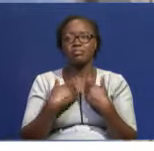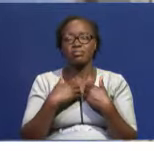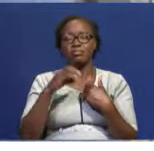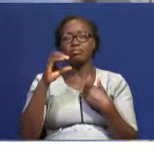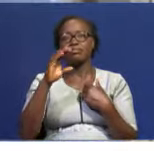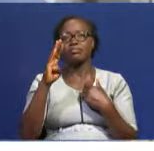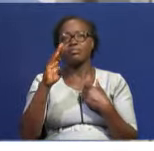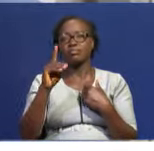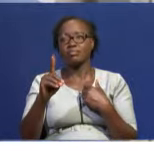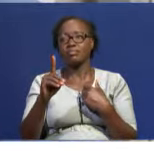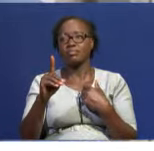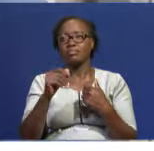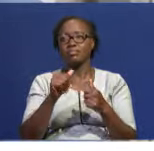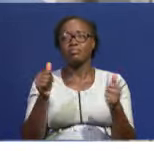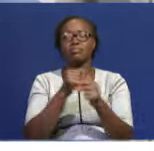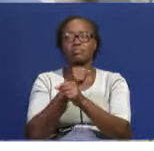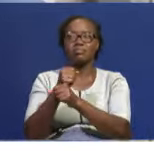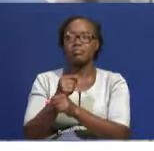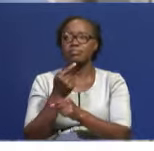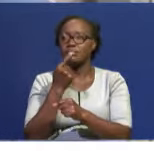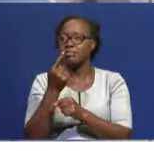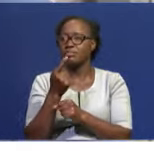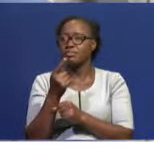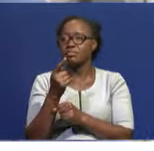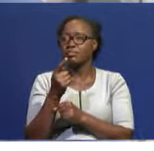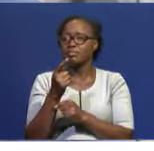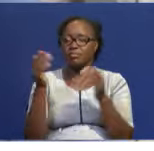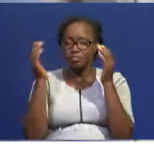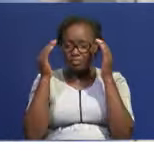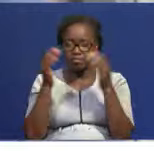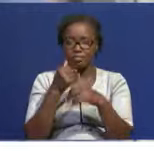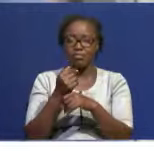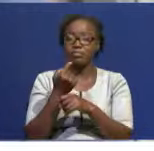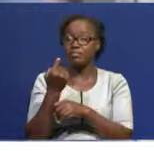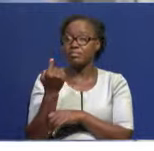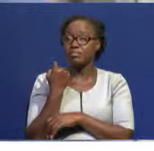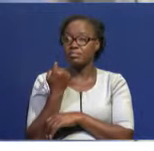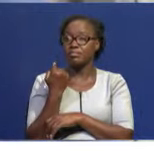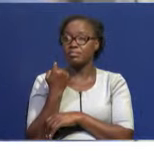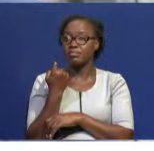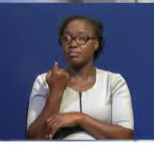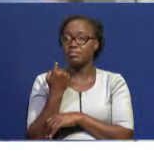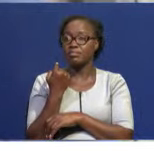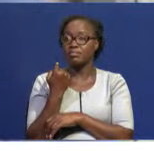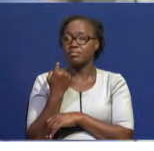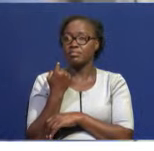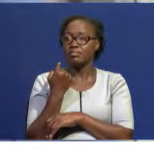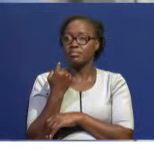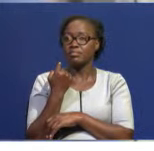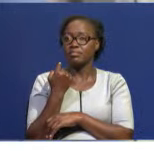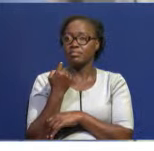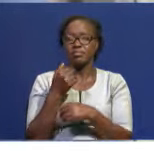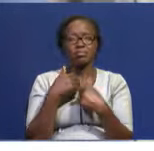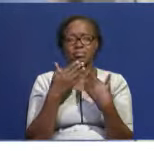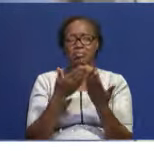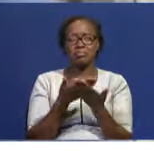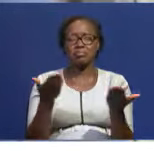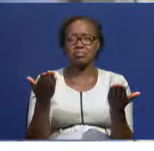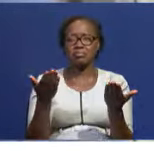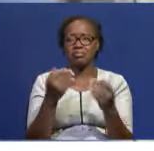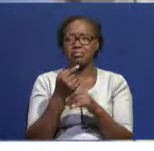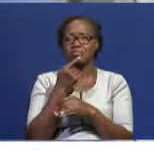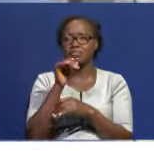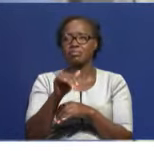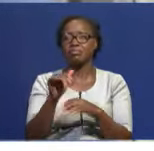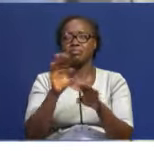CBD are well protected. And we are sure the commitment he made yesterday, that is the commitment that is going to be there on the ground. Make sure